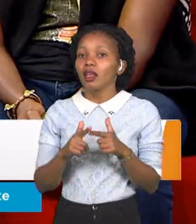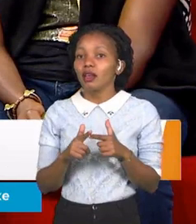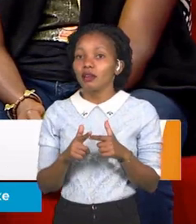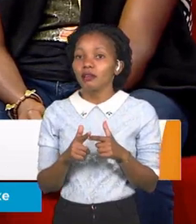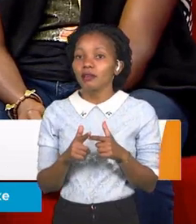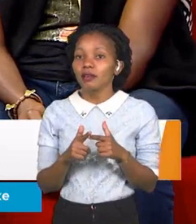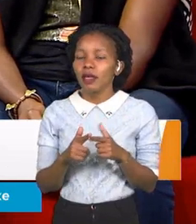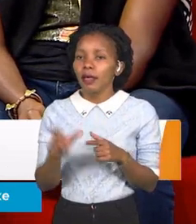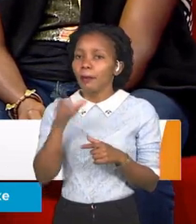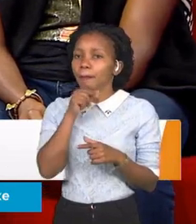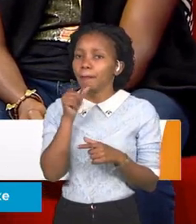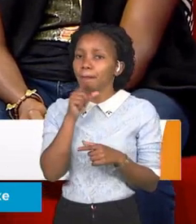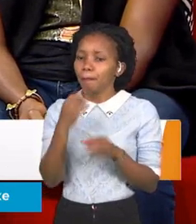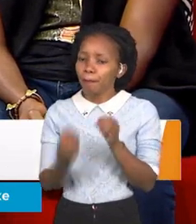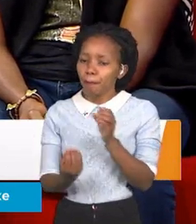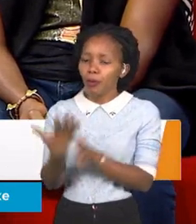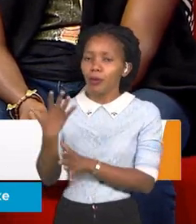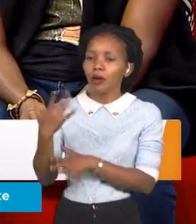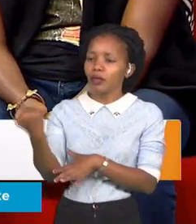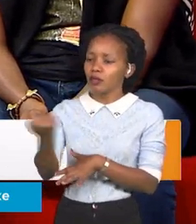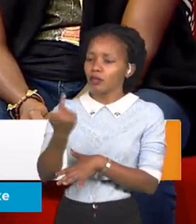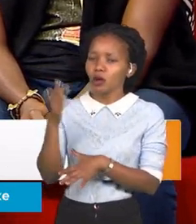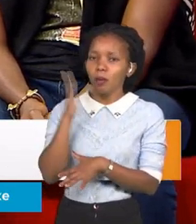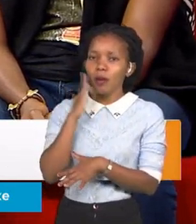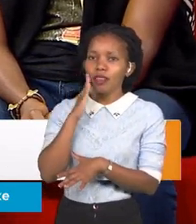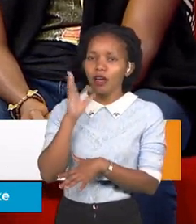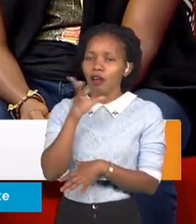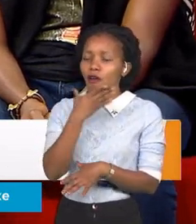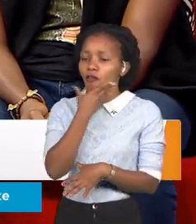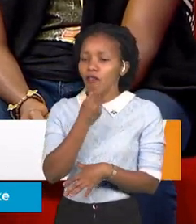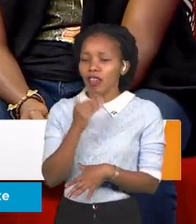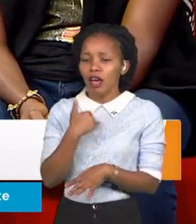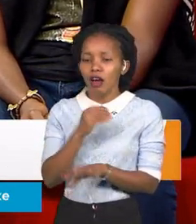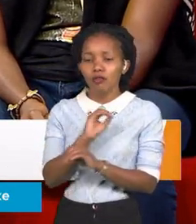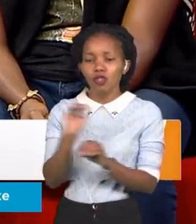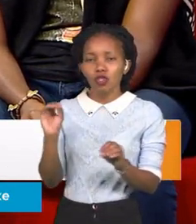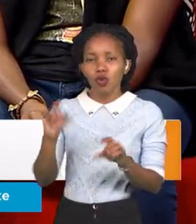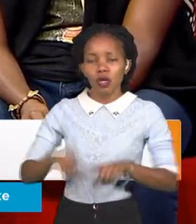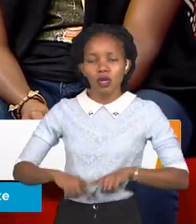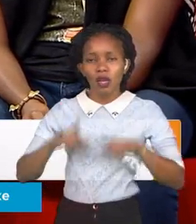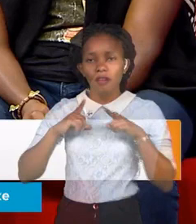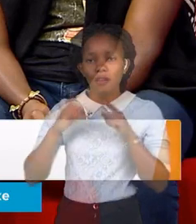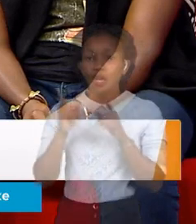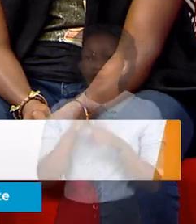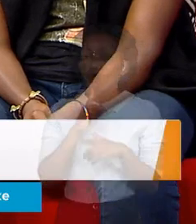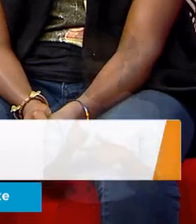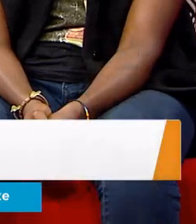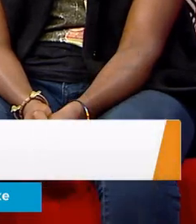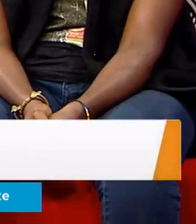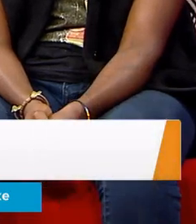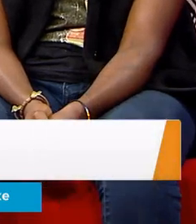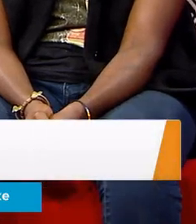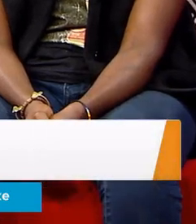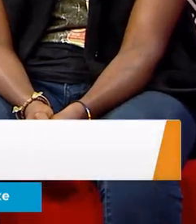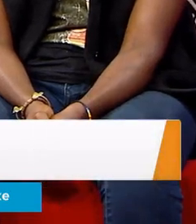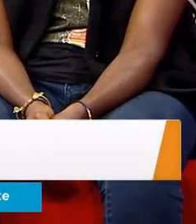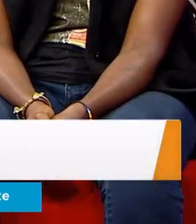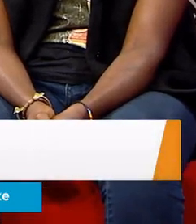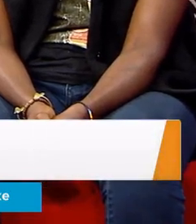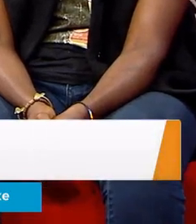the gentleman was raised by a single mother and did not have a father figure in his life, and therefore did not learn